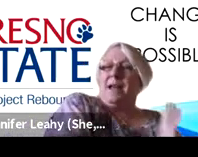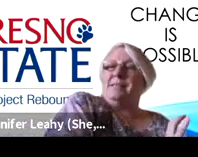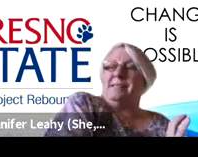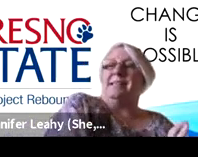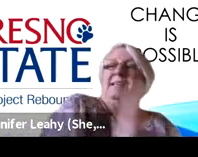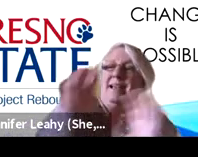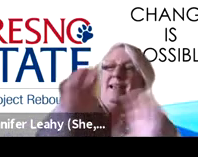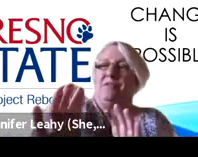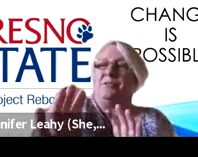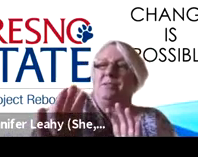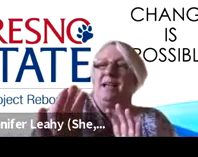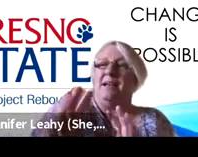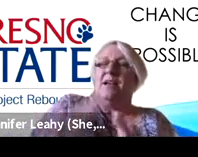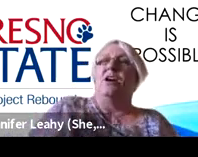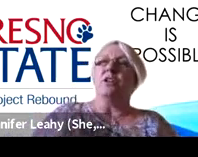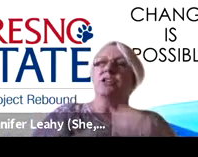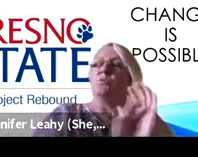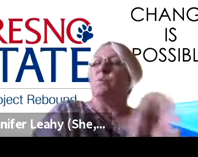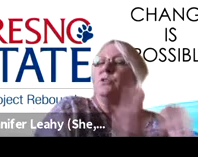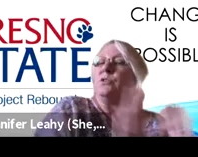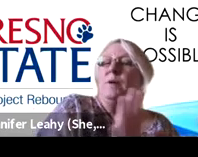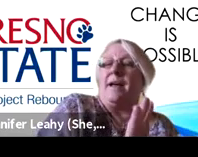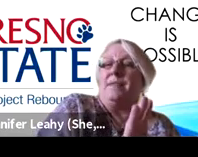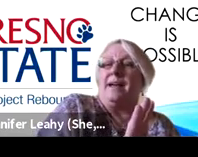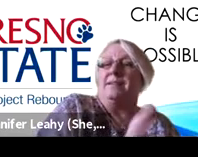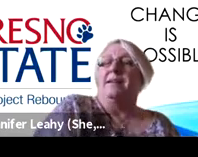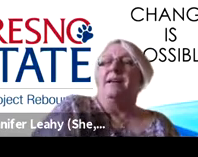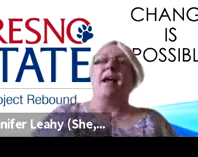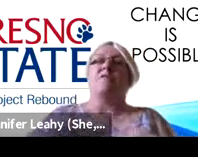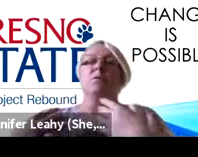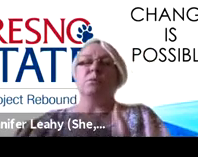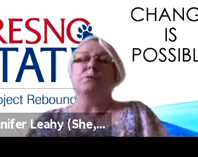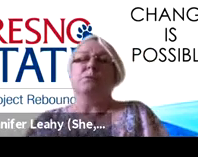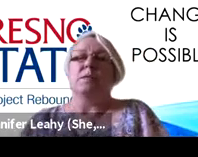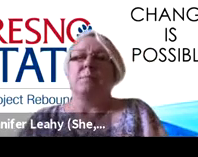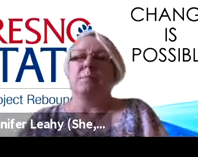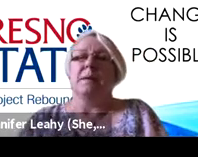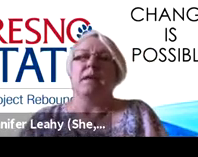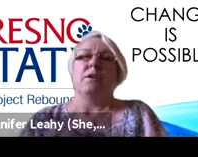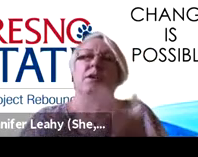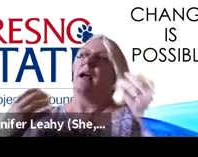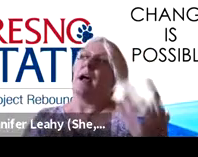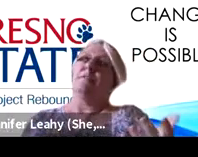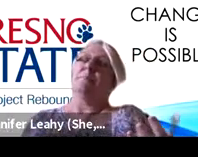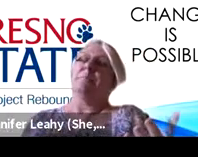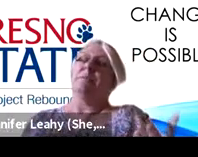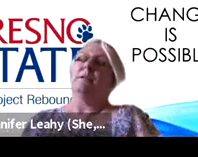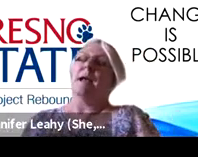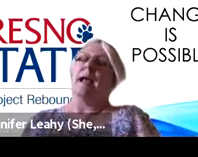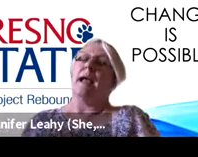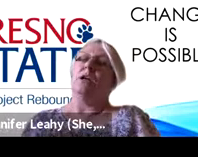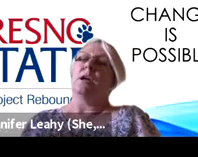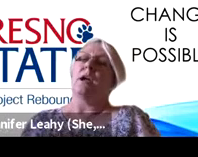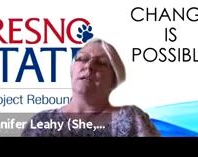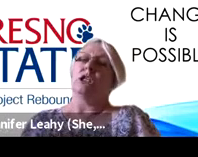between FCC and Fresno State. Colleges where we don't have that. I have multiple students come to me and they're like, I completed